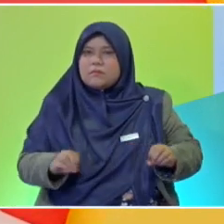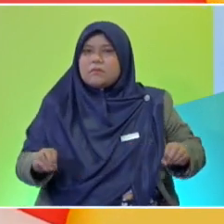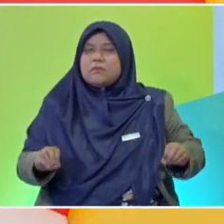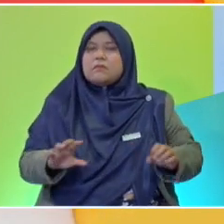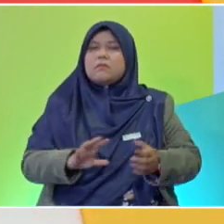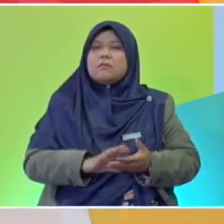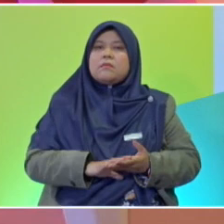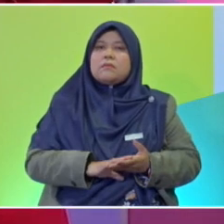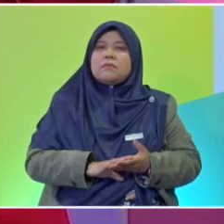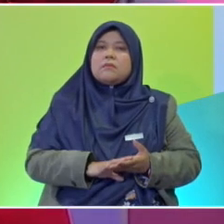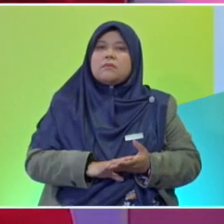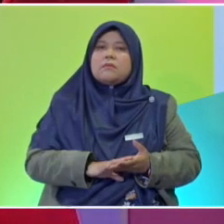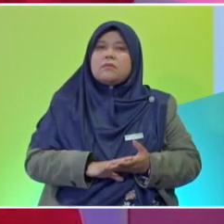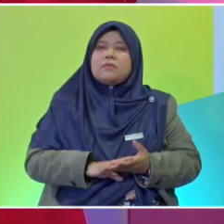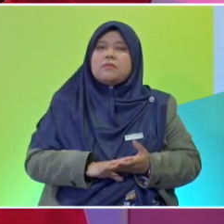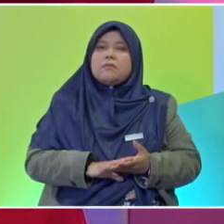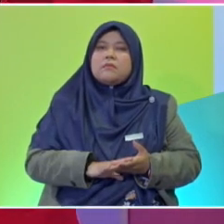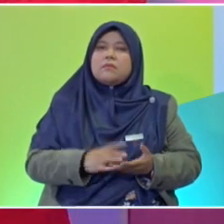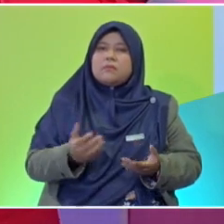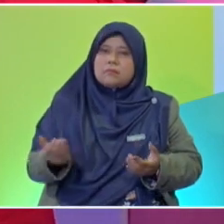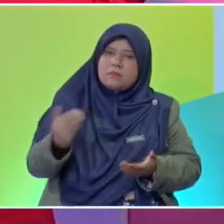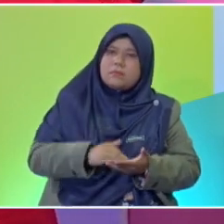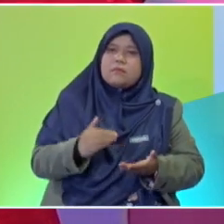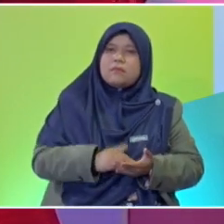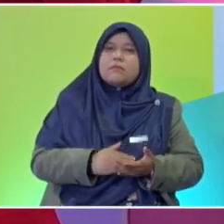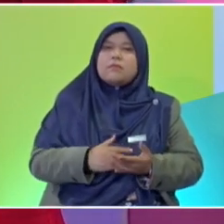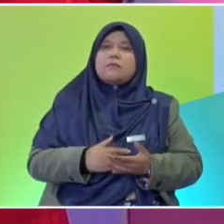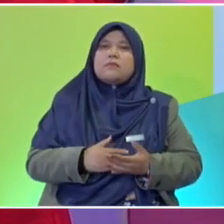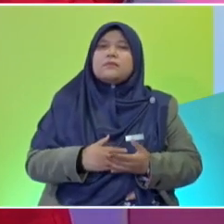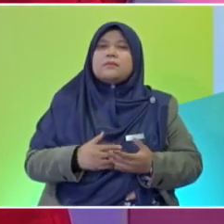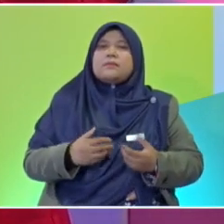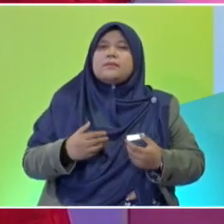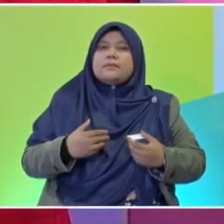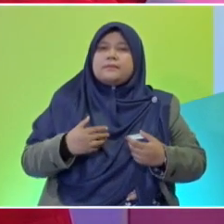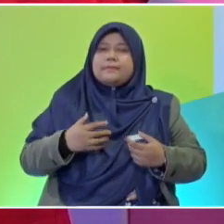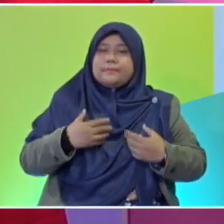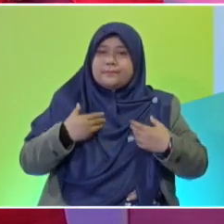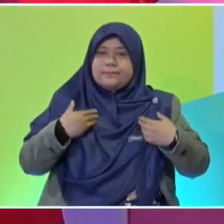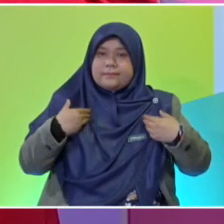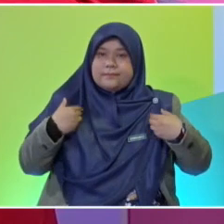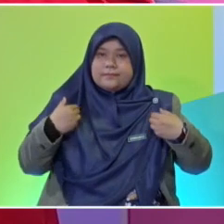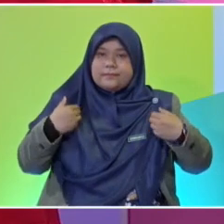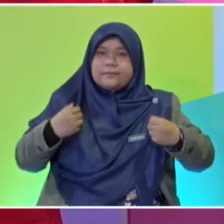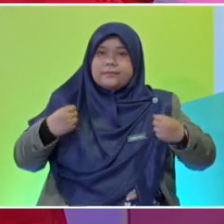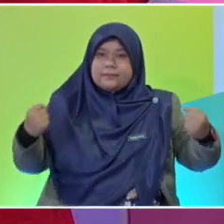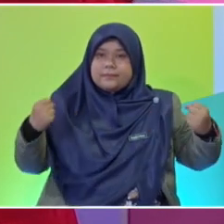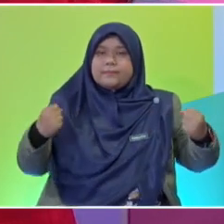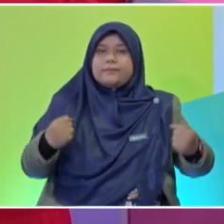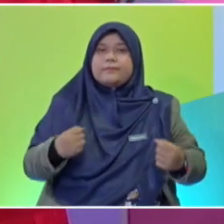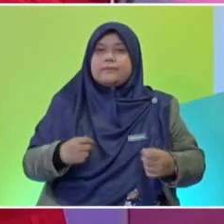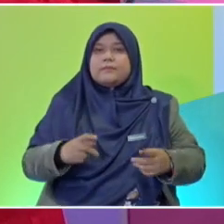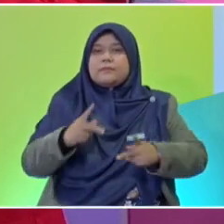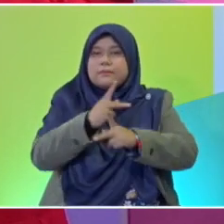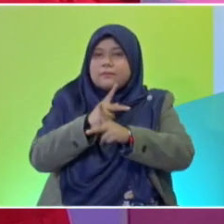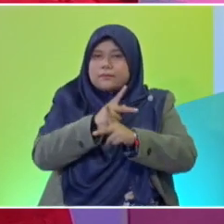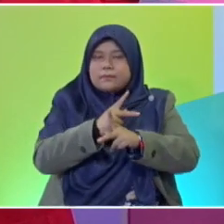But it has more to do with our lifestyle. If we keep a good and healthy lifestyle, we might prevent this.